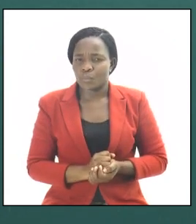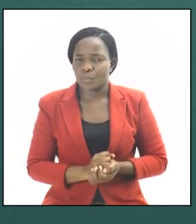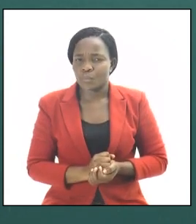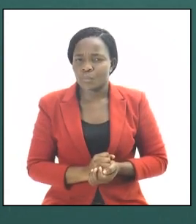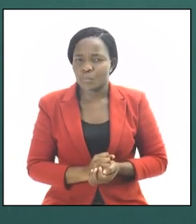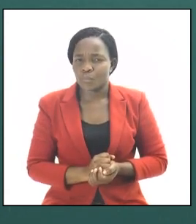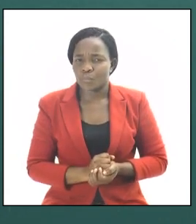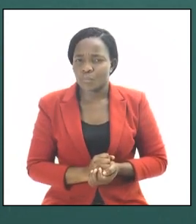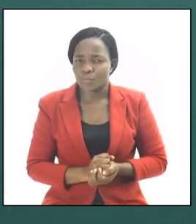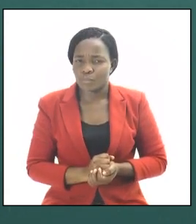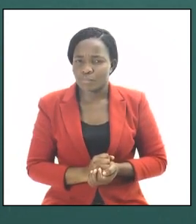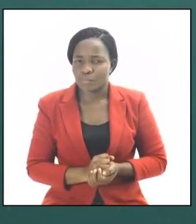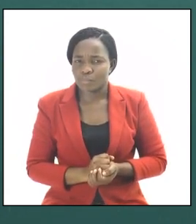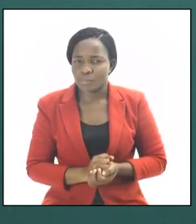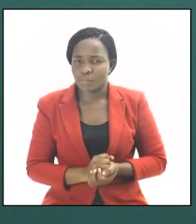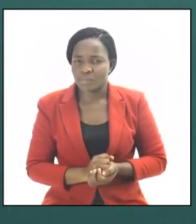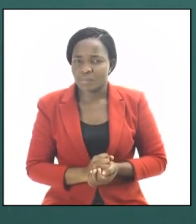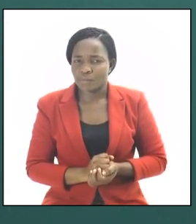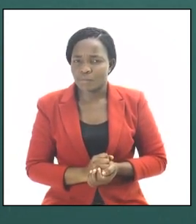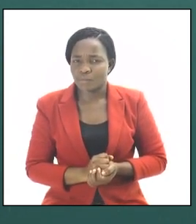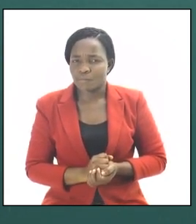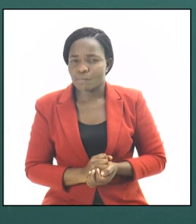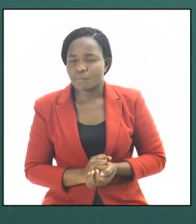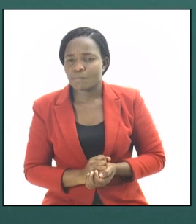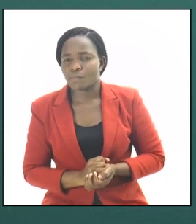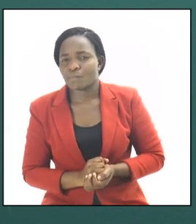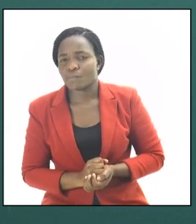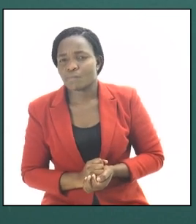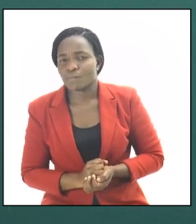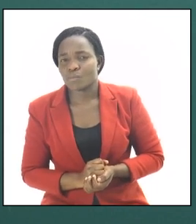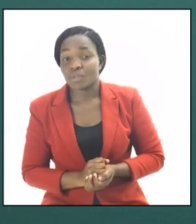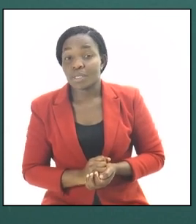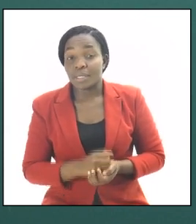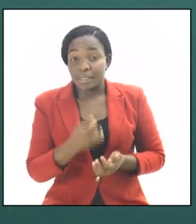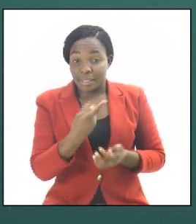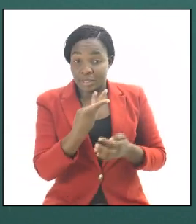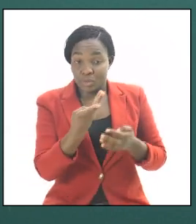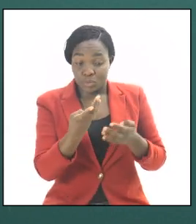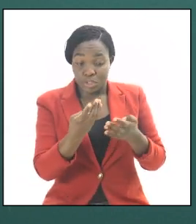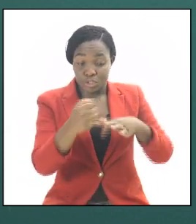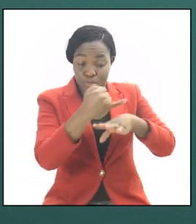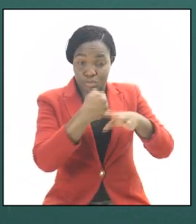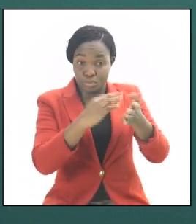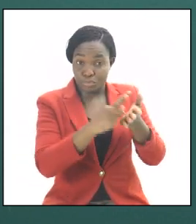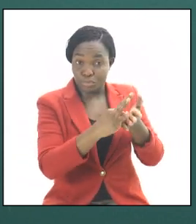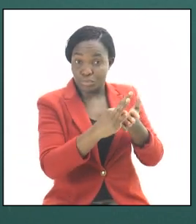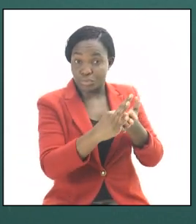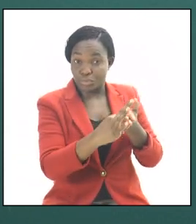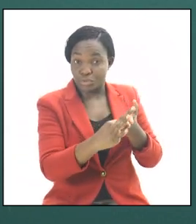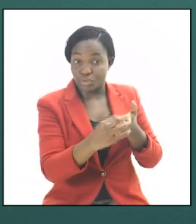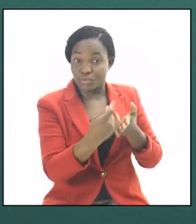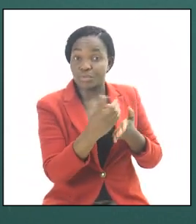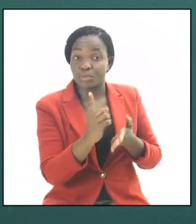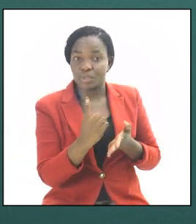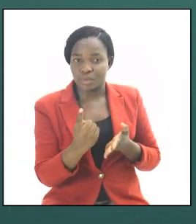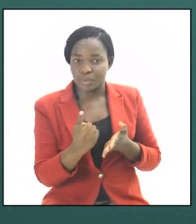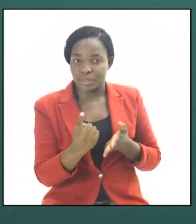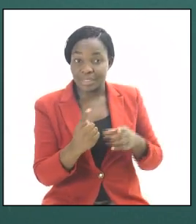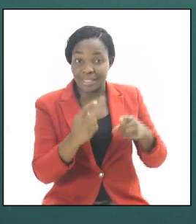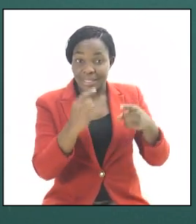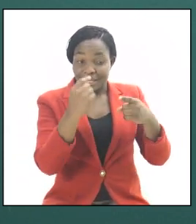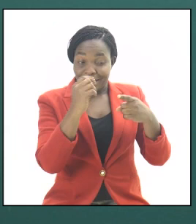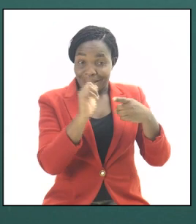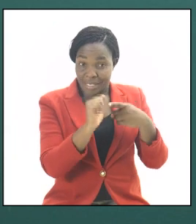each example, you saw that Sally and Ben used the calculator value of pi. By using the calculator